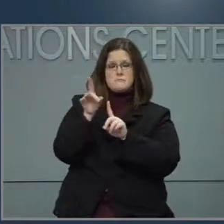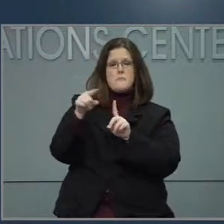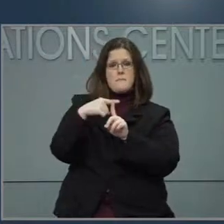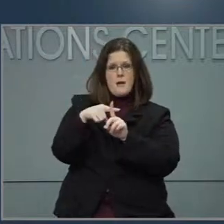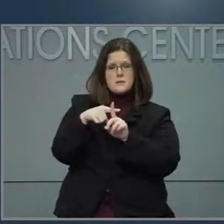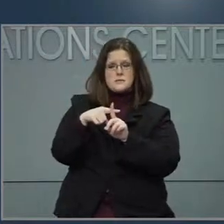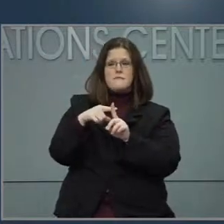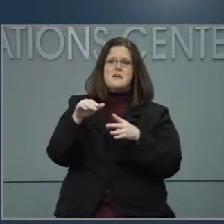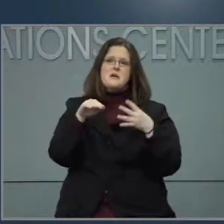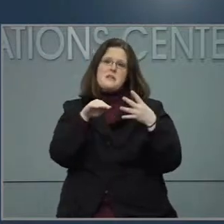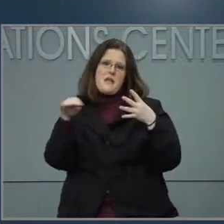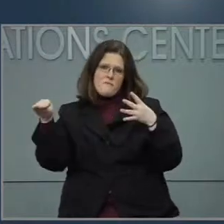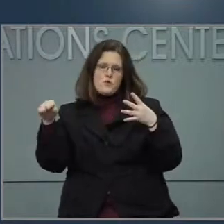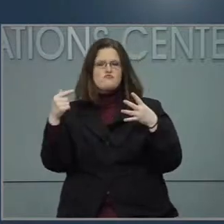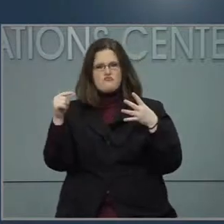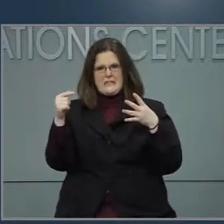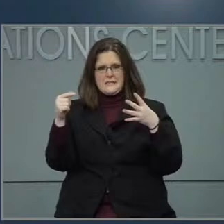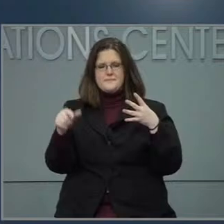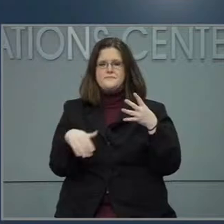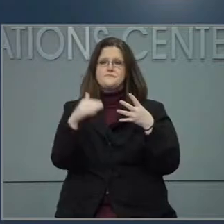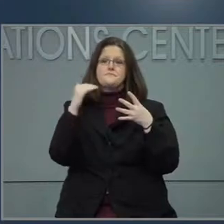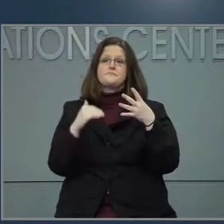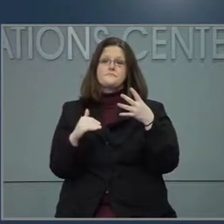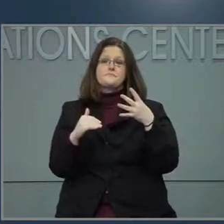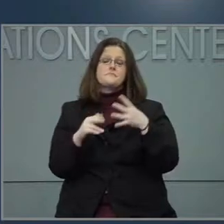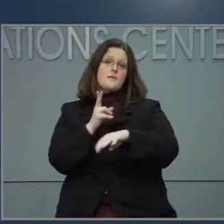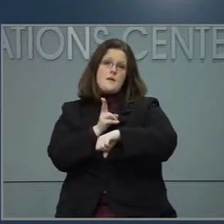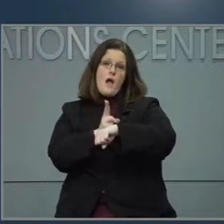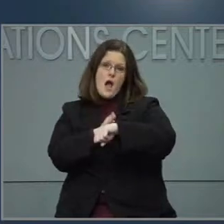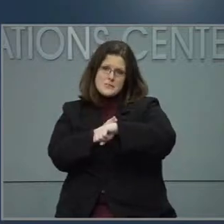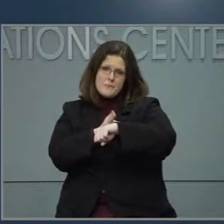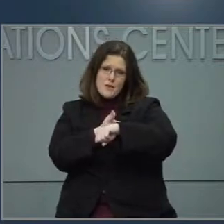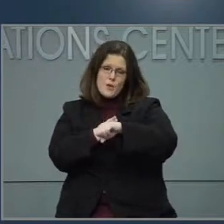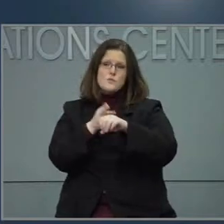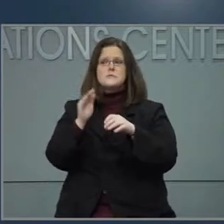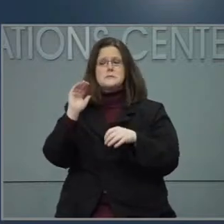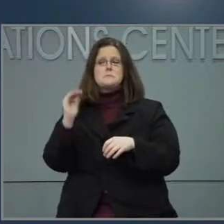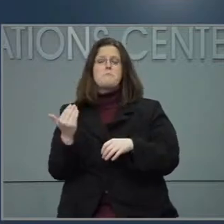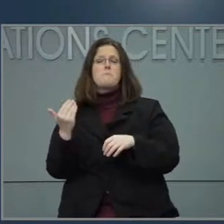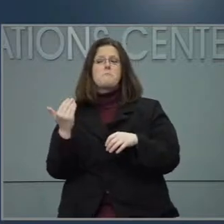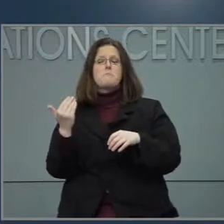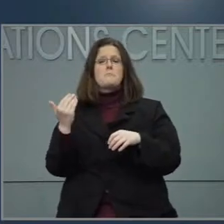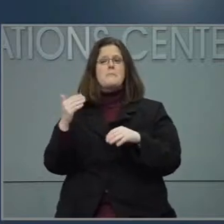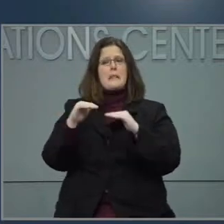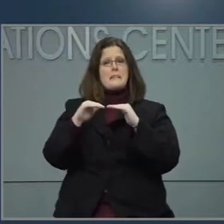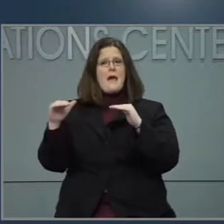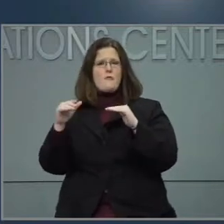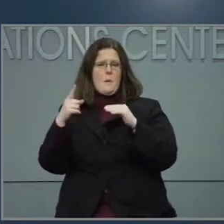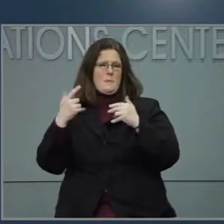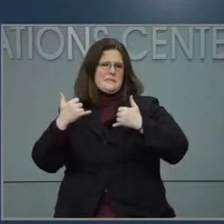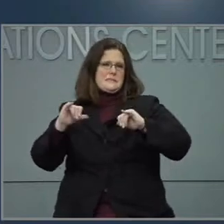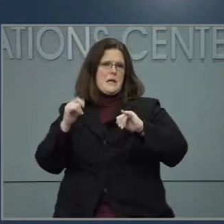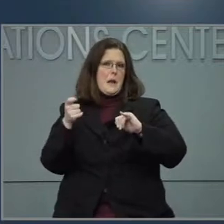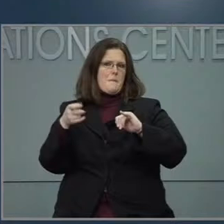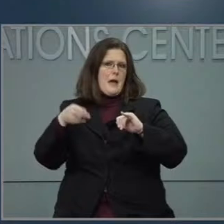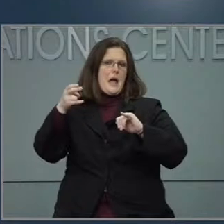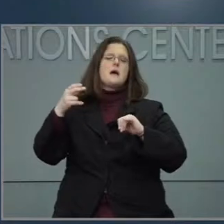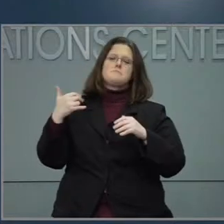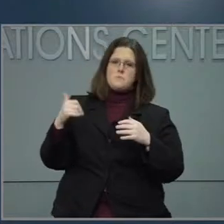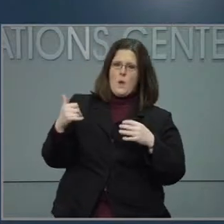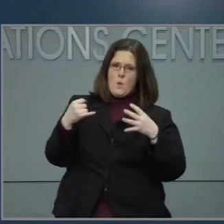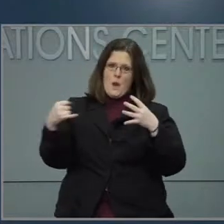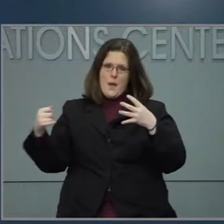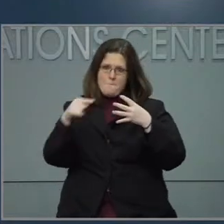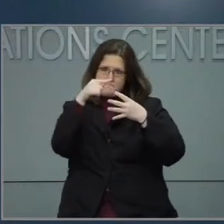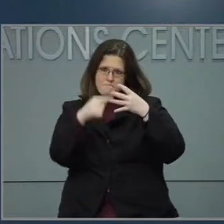check. And North Carolina's trajectory of hospitalizations is level, but still elevated. It gets a yellow line. Our fast and